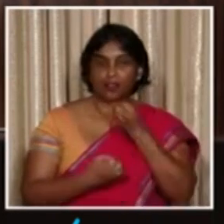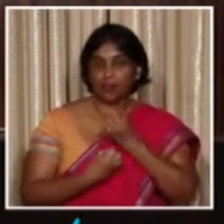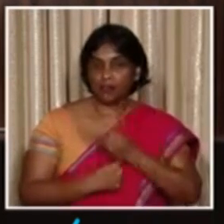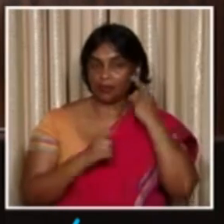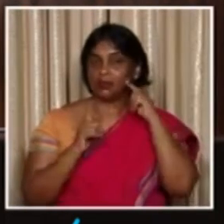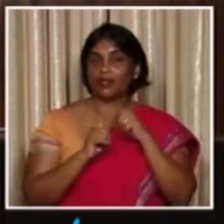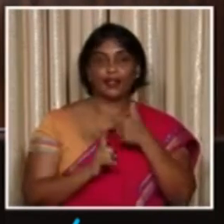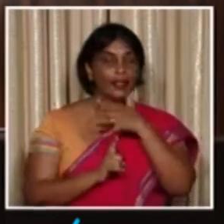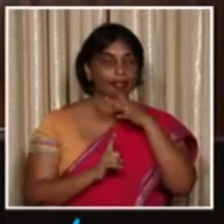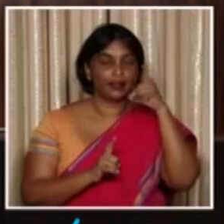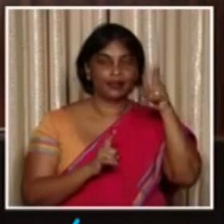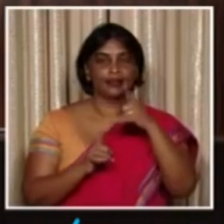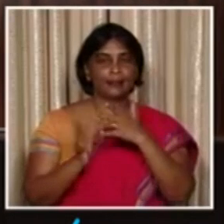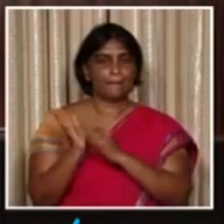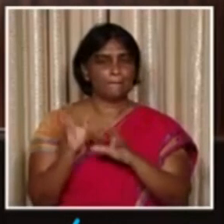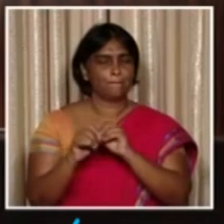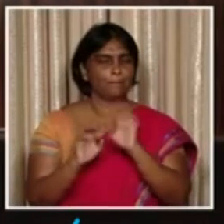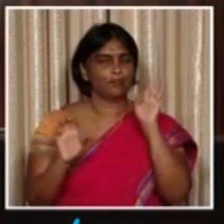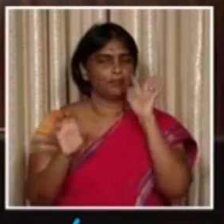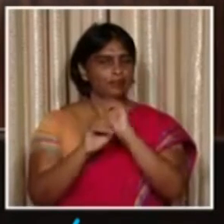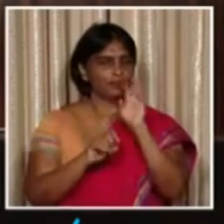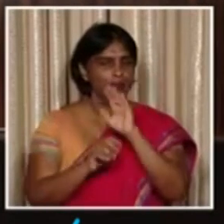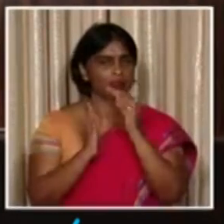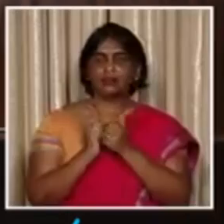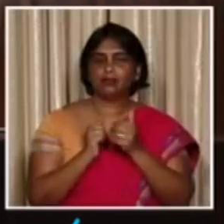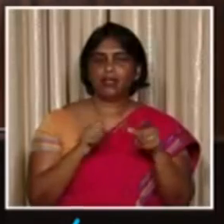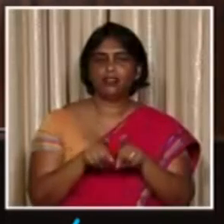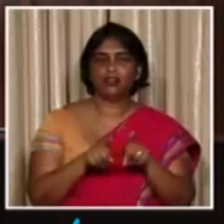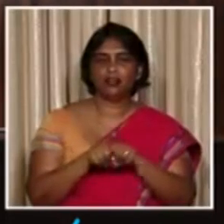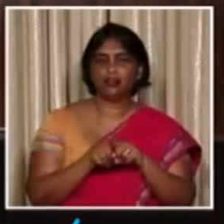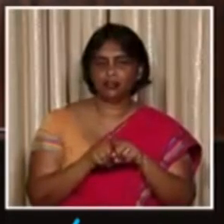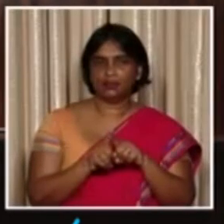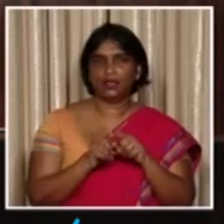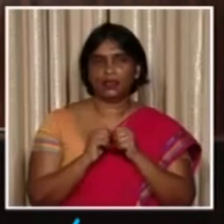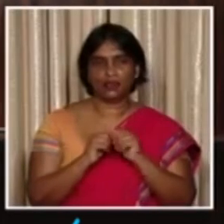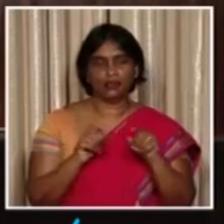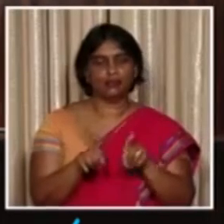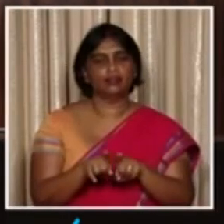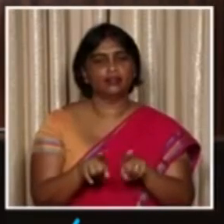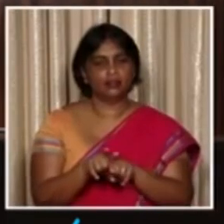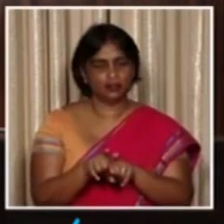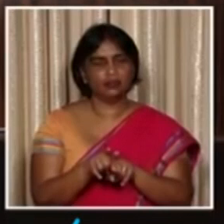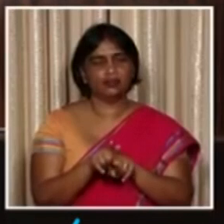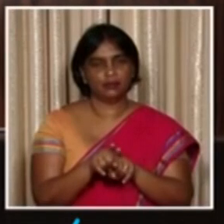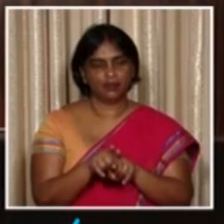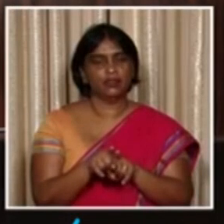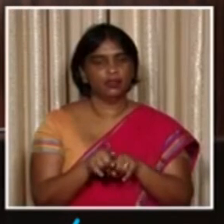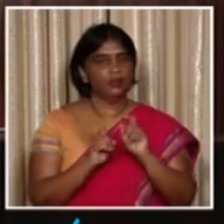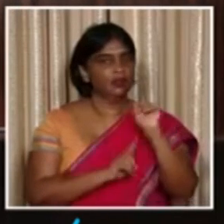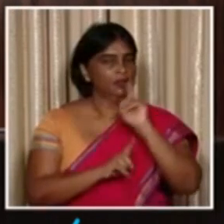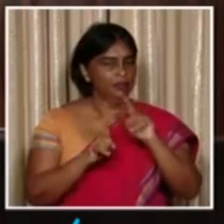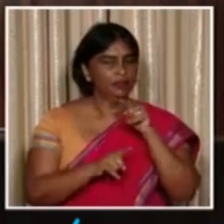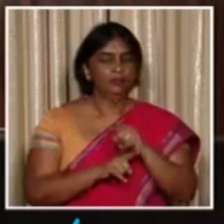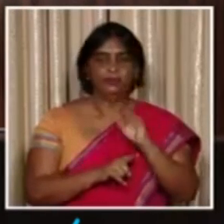I am presenting the proposal to appoint a Parliament Select Committee to investigate the allegations made in Britain's Channel 4 documentary regarding the April